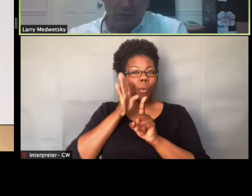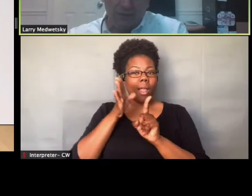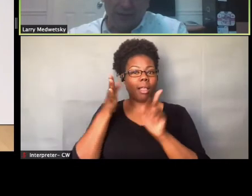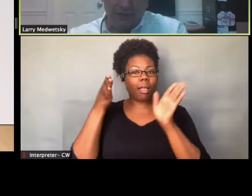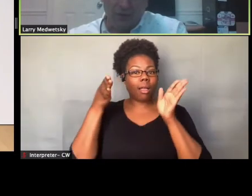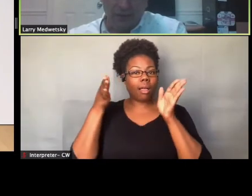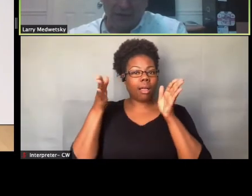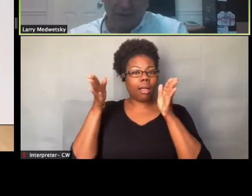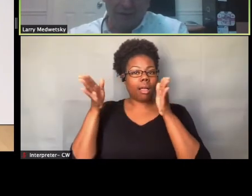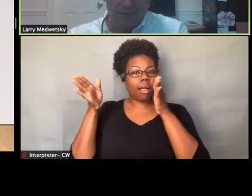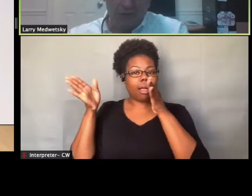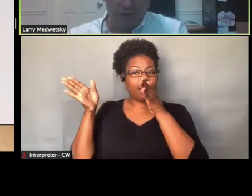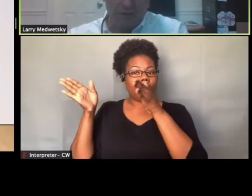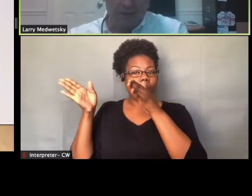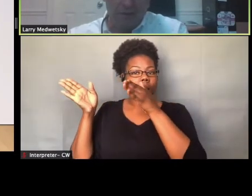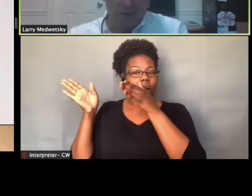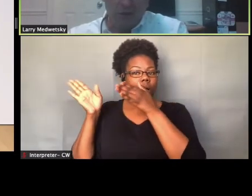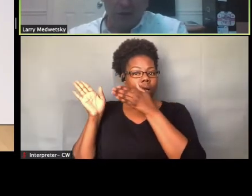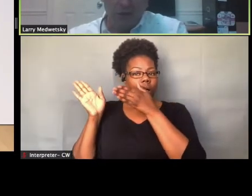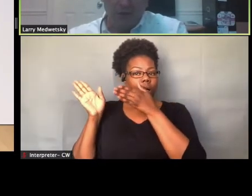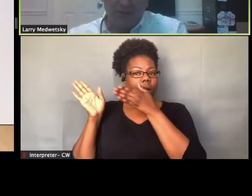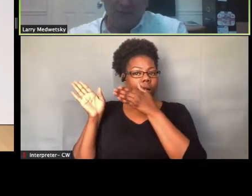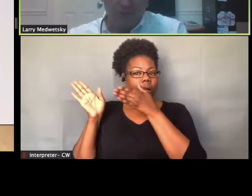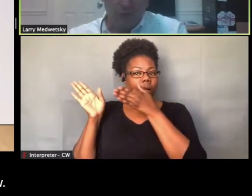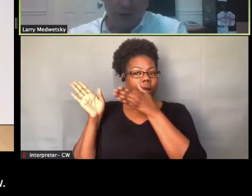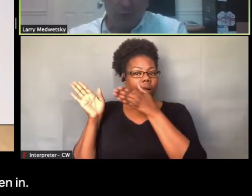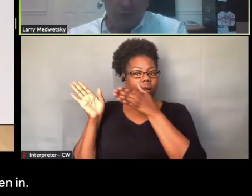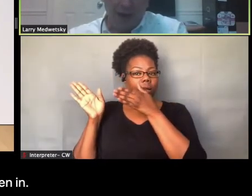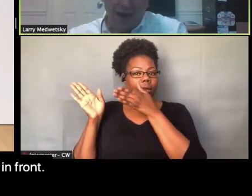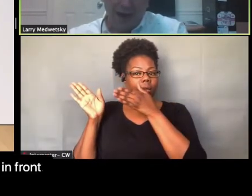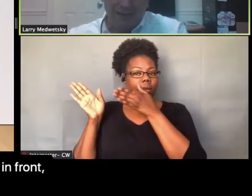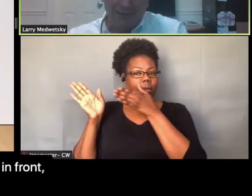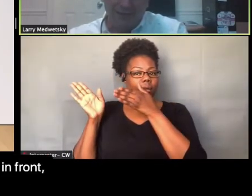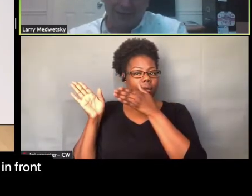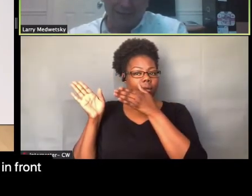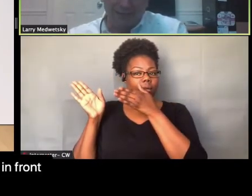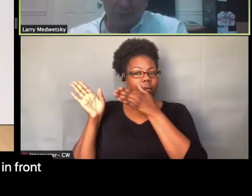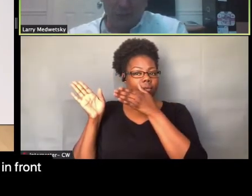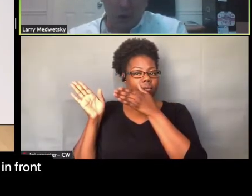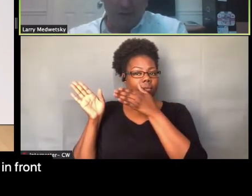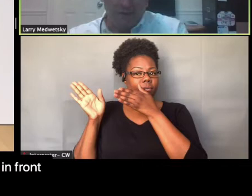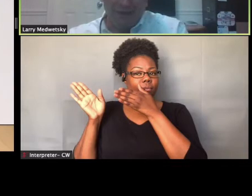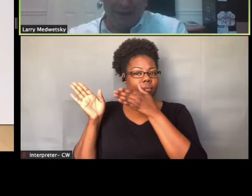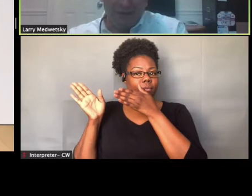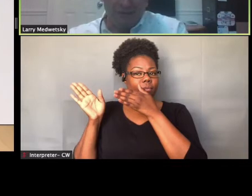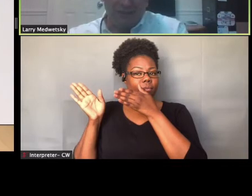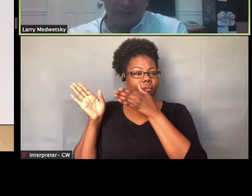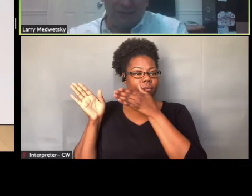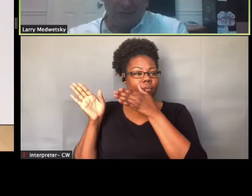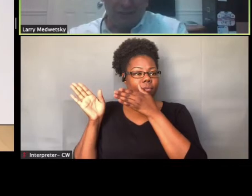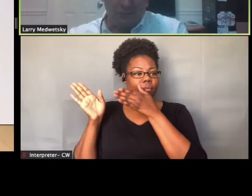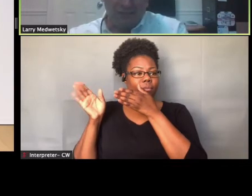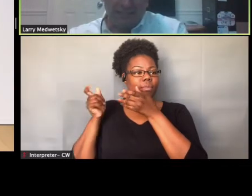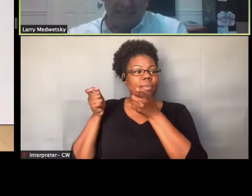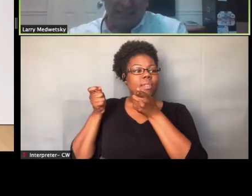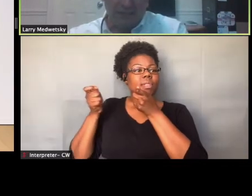now it'll attenuate from, even in front or behind. So